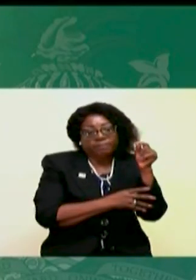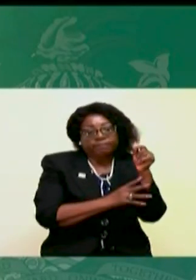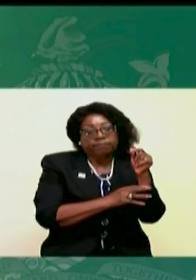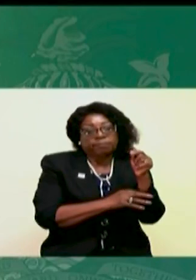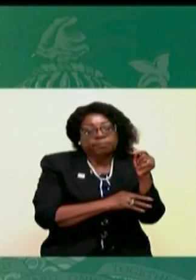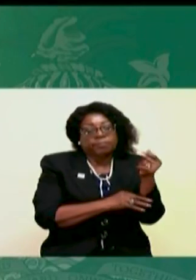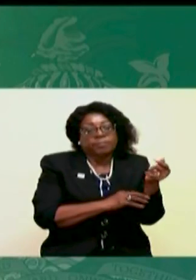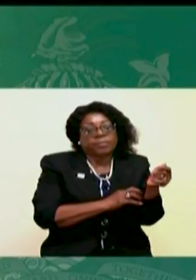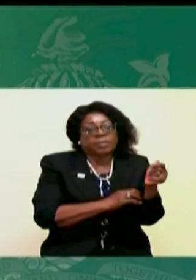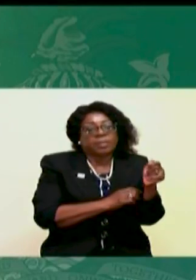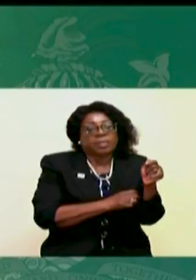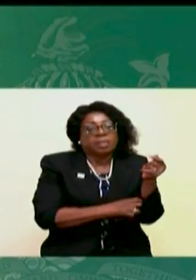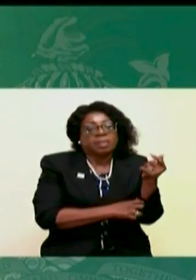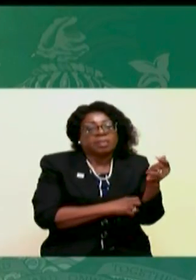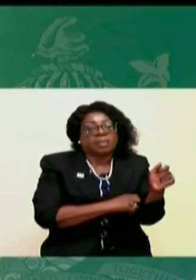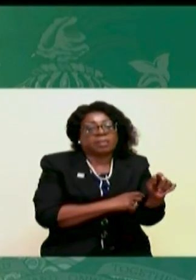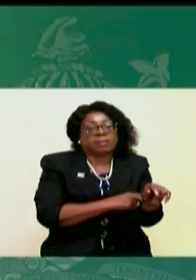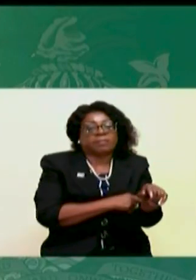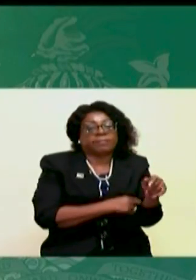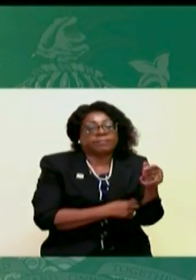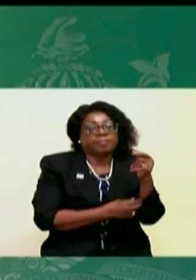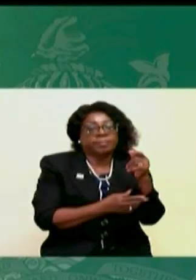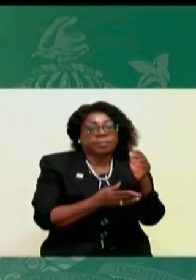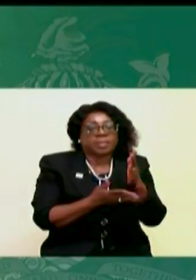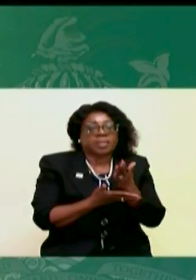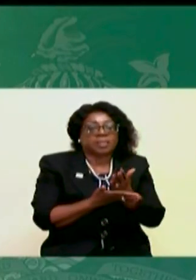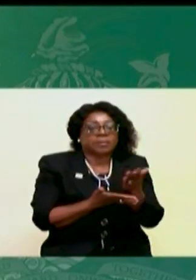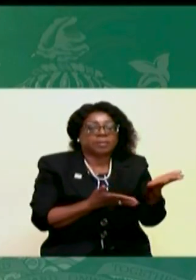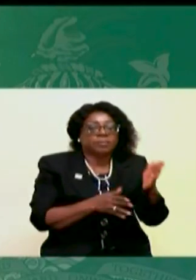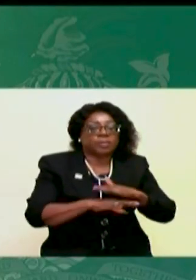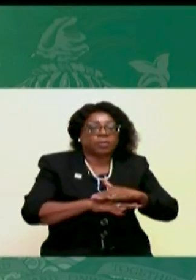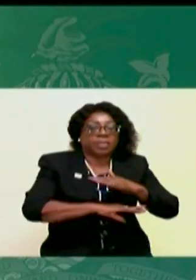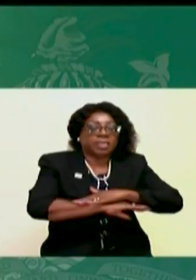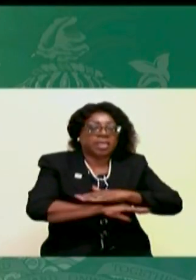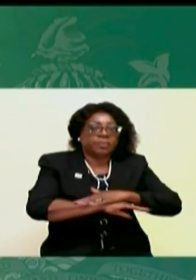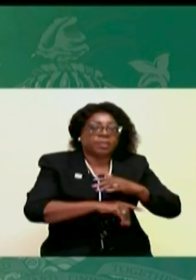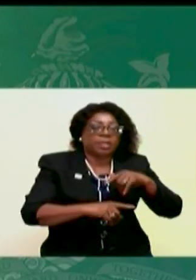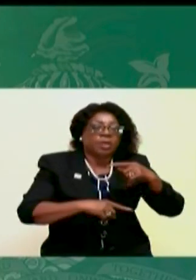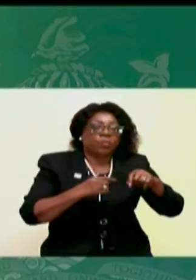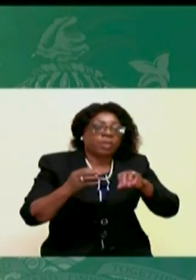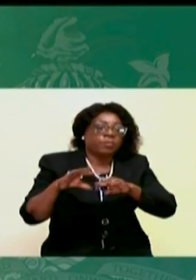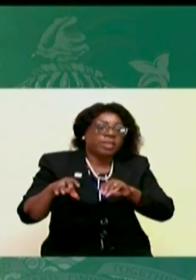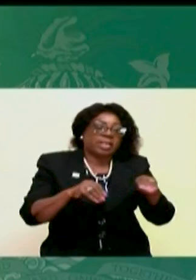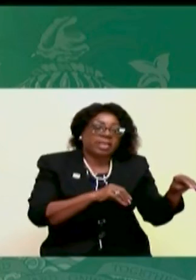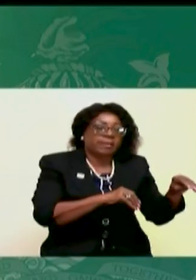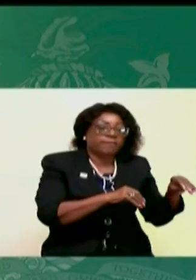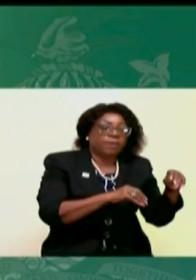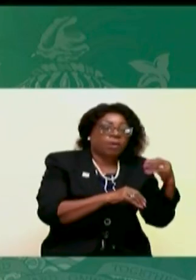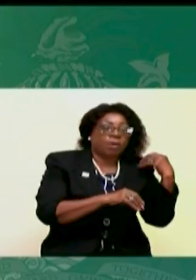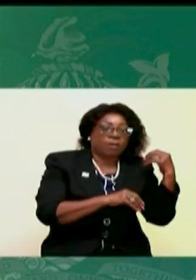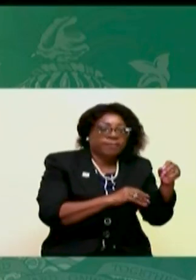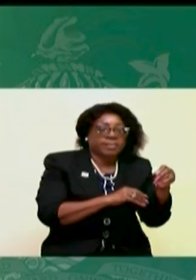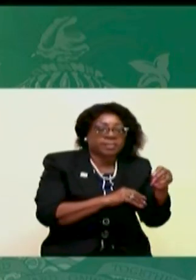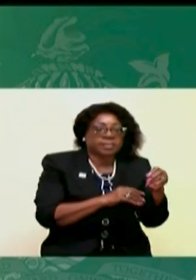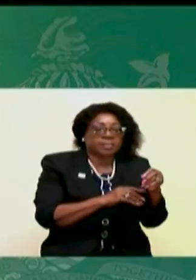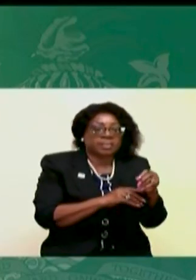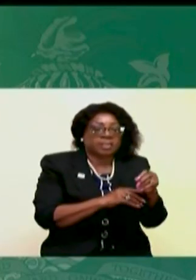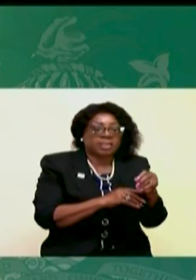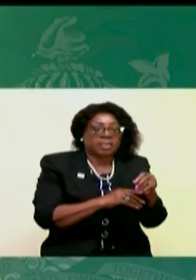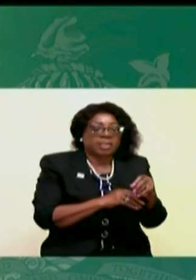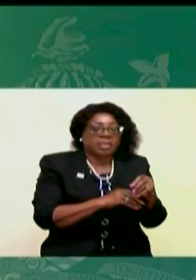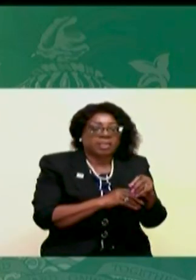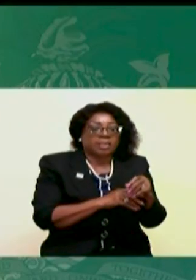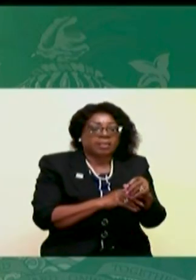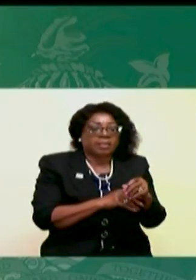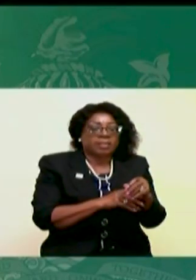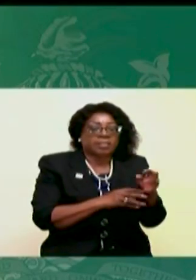Wind development. In other words, something was on the table when we left office for our Lucayan. It was on the table. You mean the same wind group